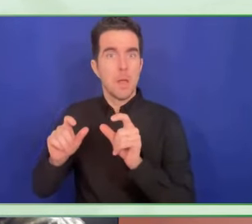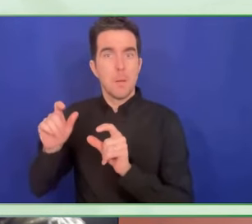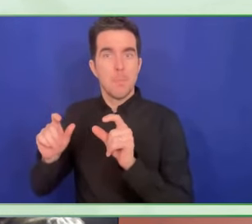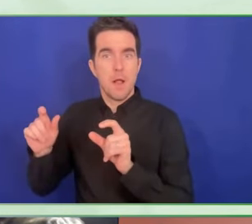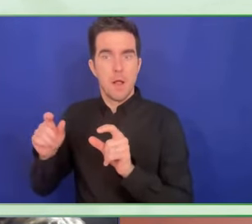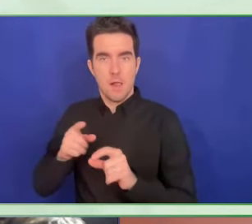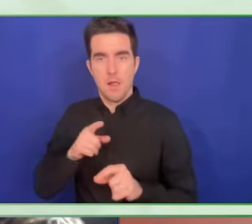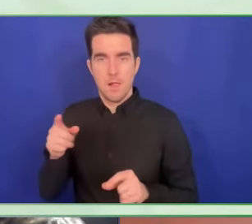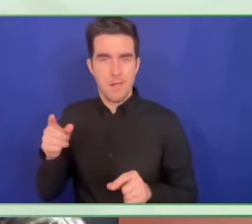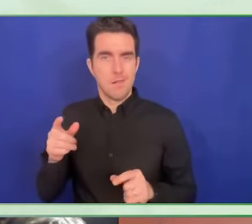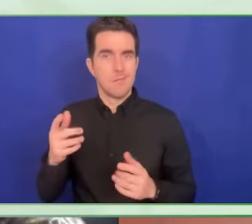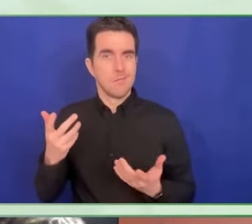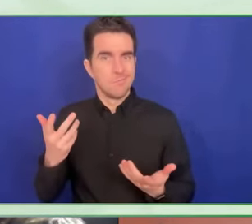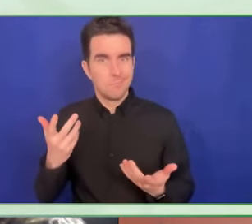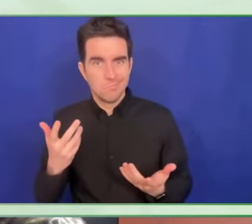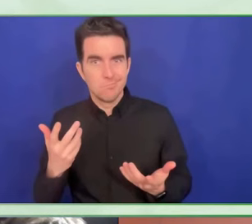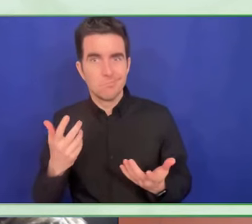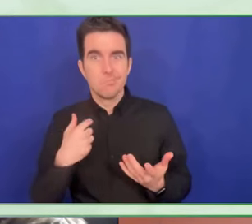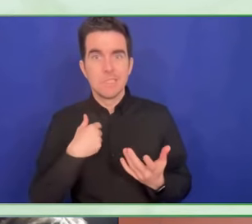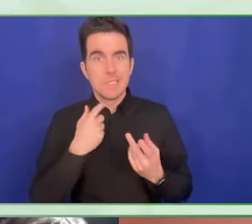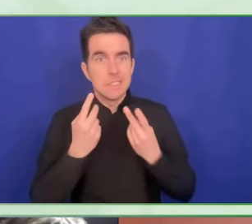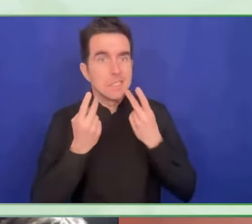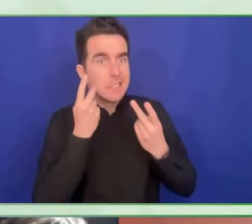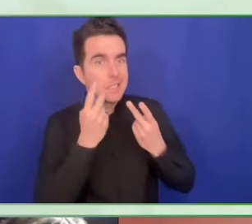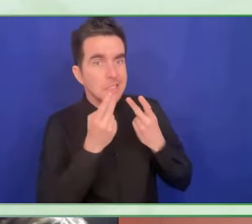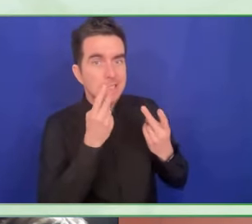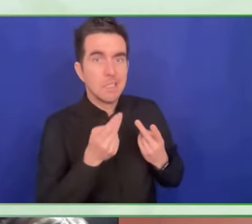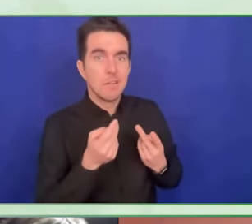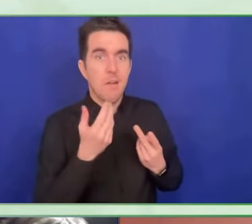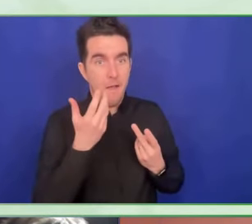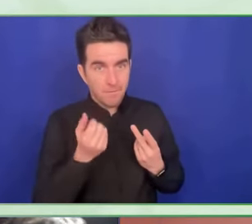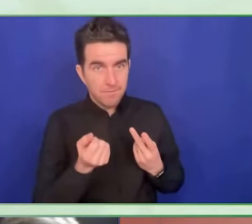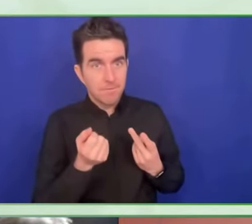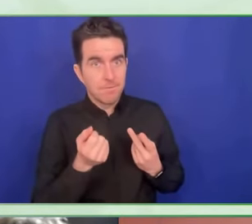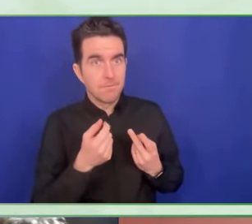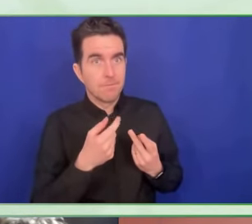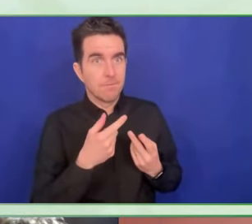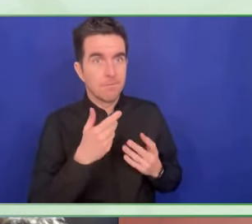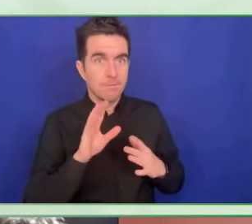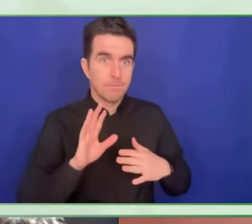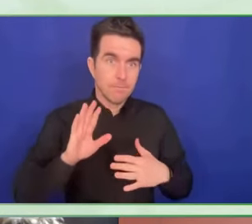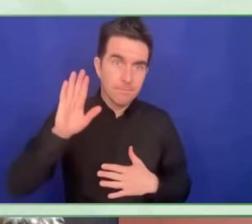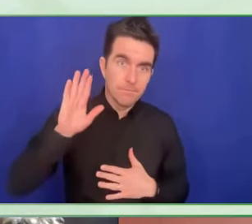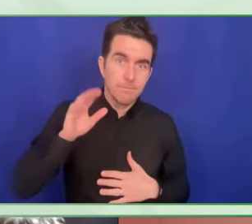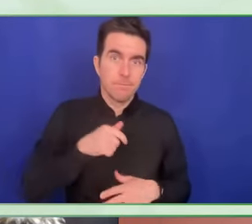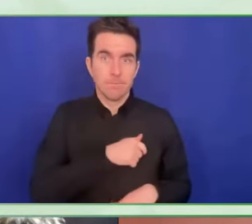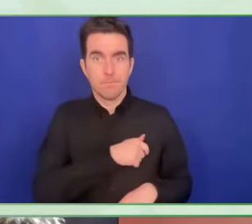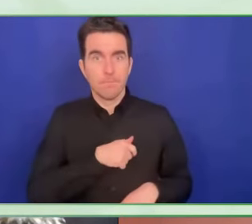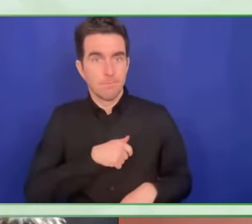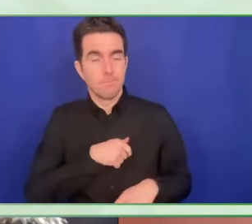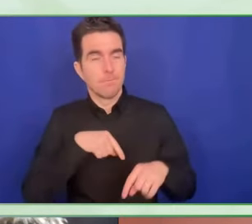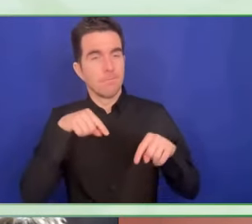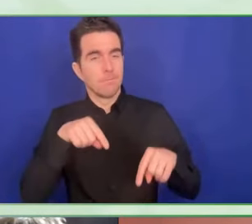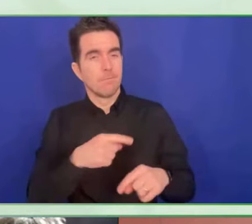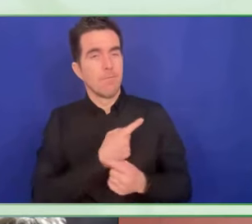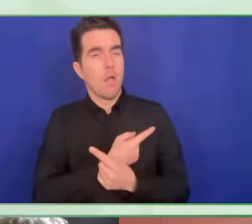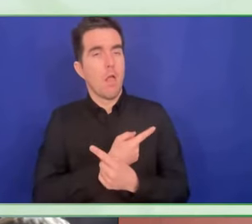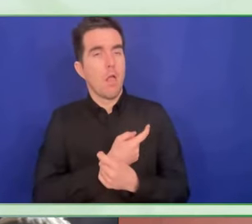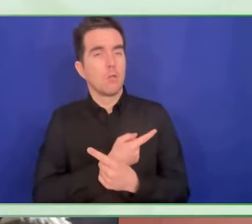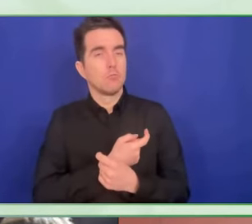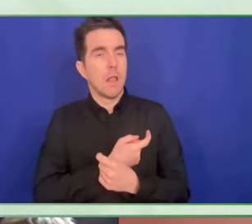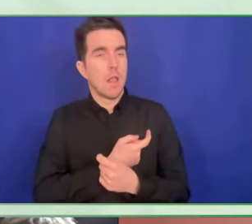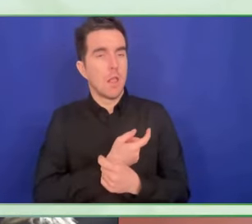balance in our panel in that we are an all-female panel that does not represent the work of